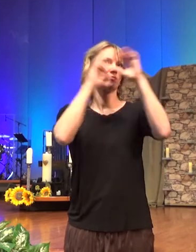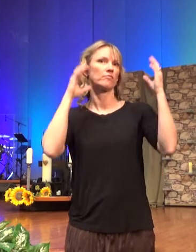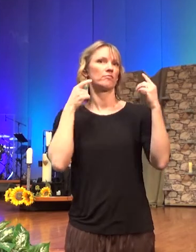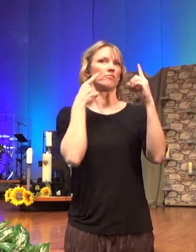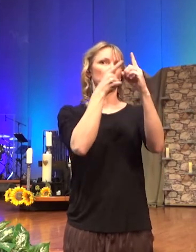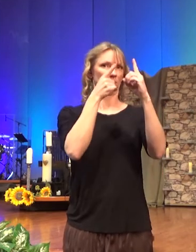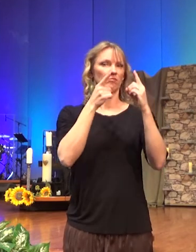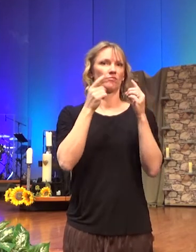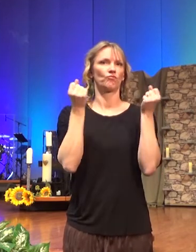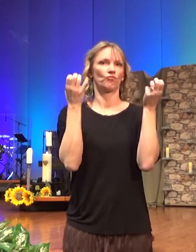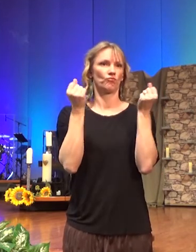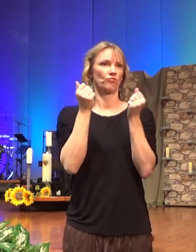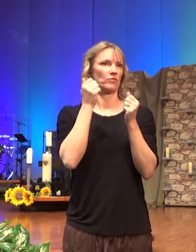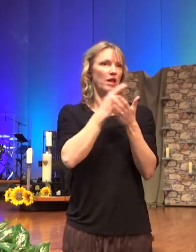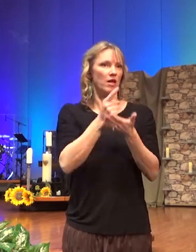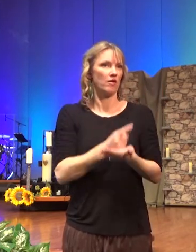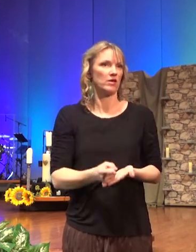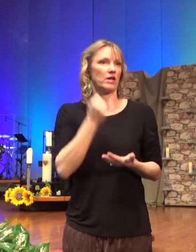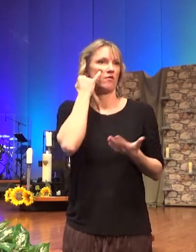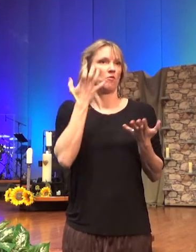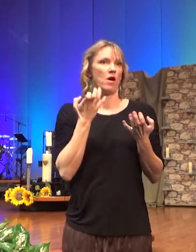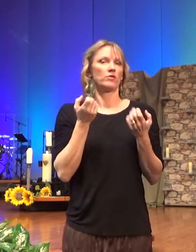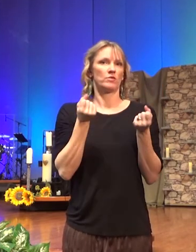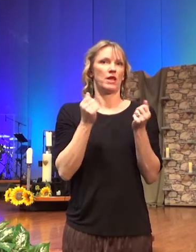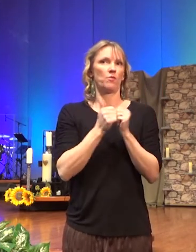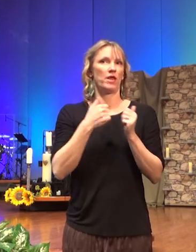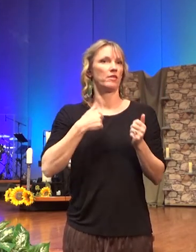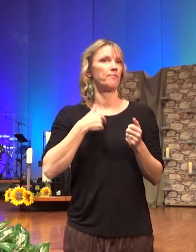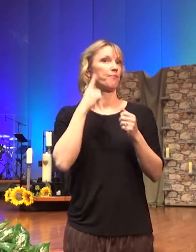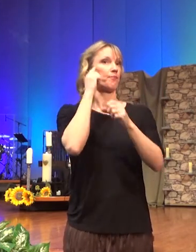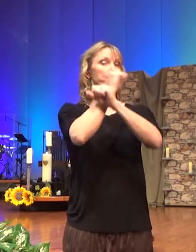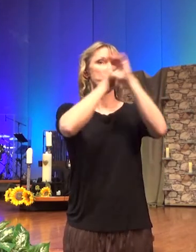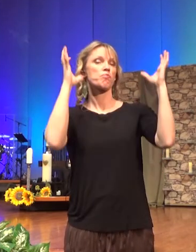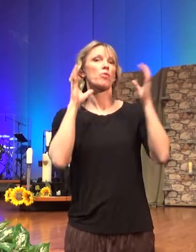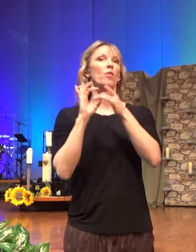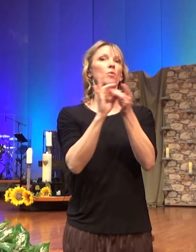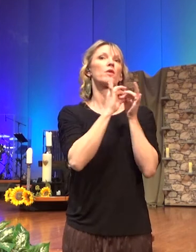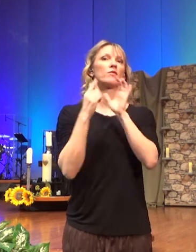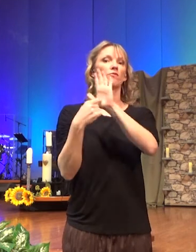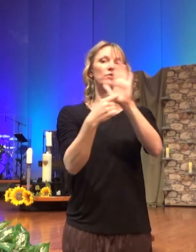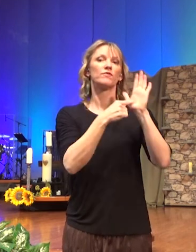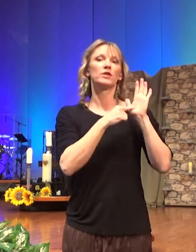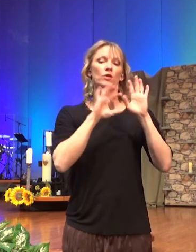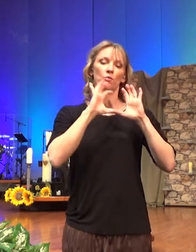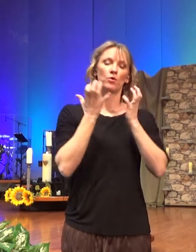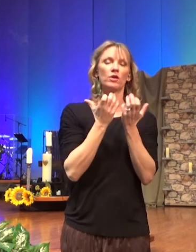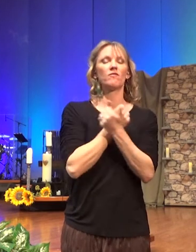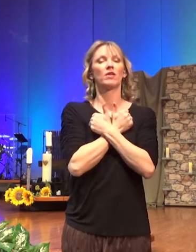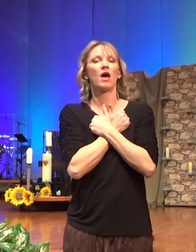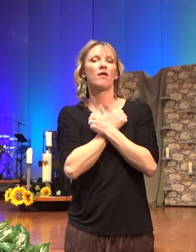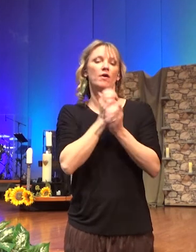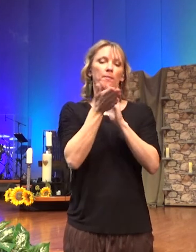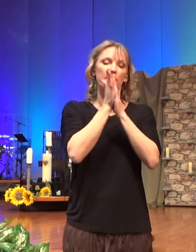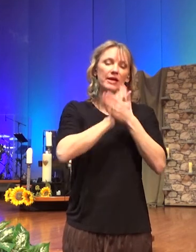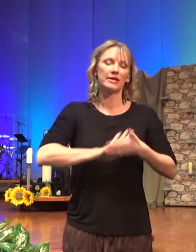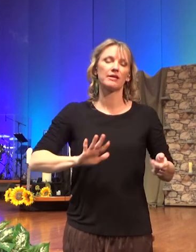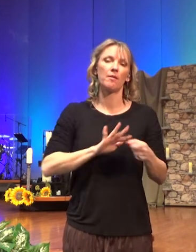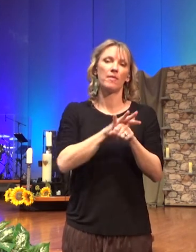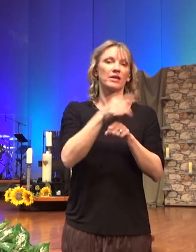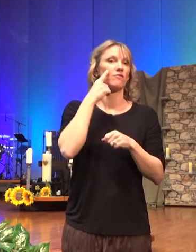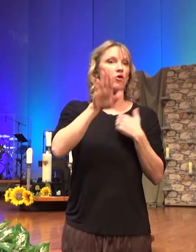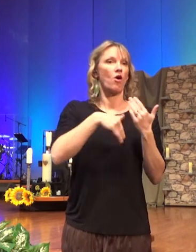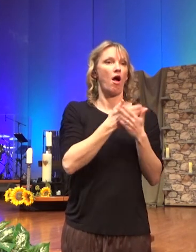mission statement each week. It's coming up on the screen if you want to say it along with me. Our vision, oneness revealed, a world of